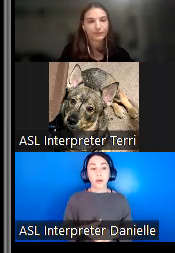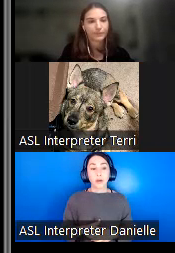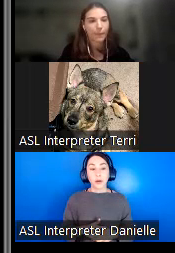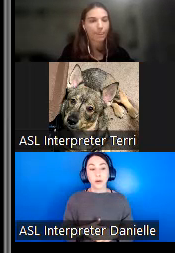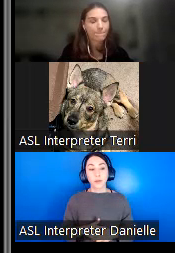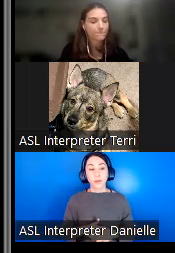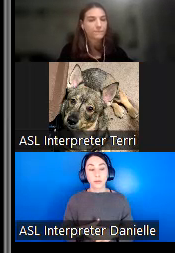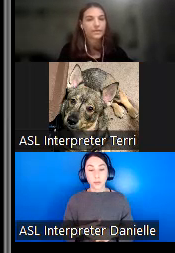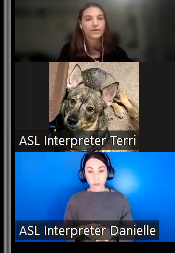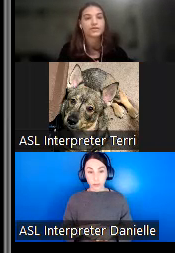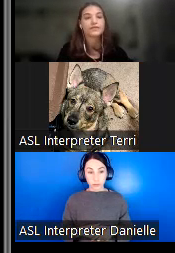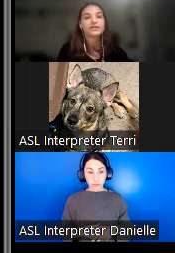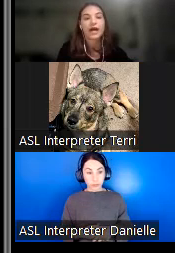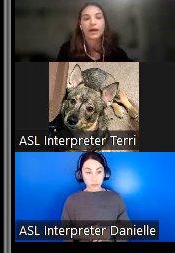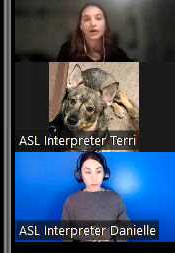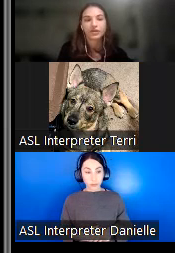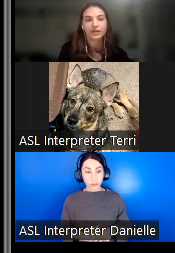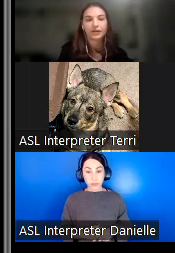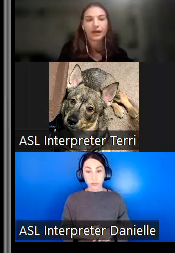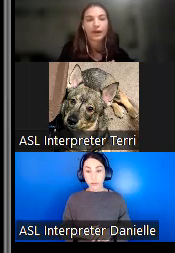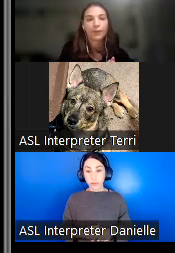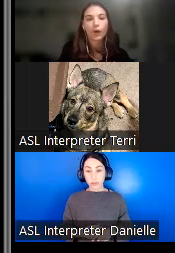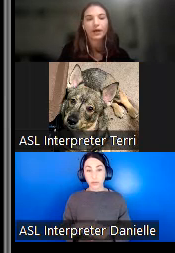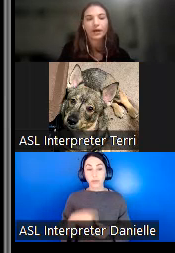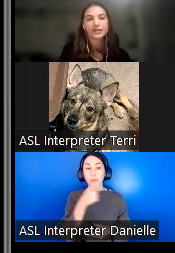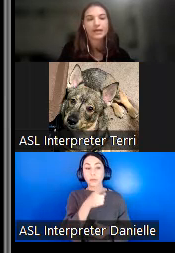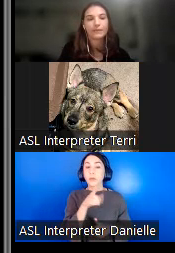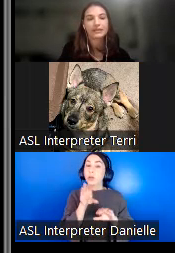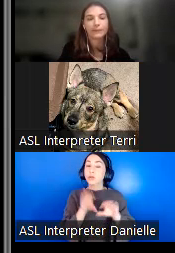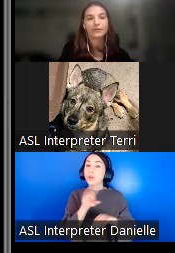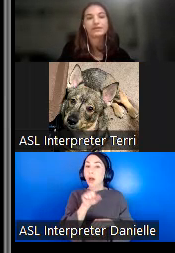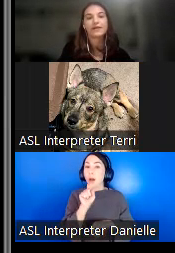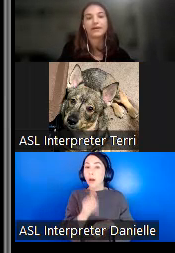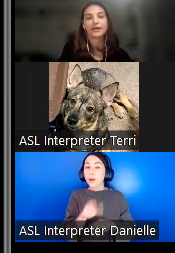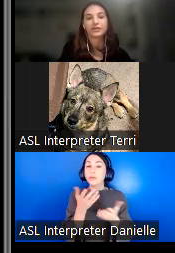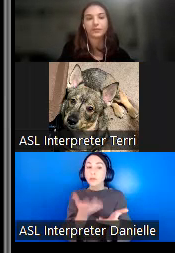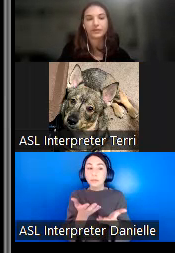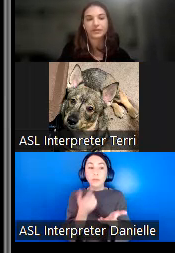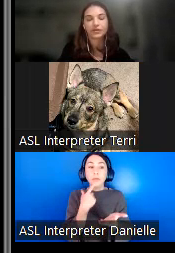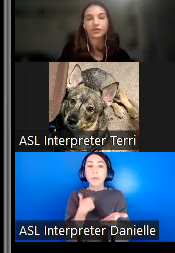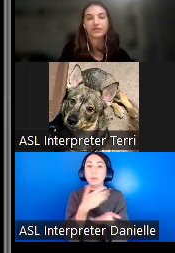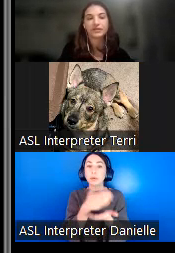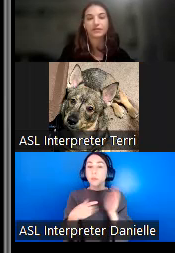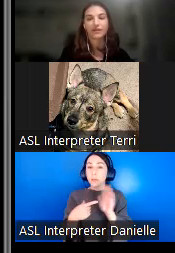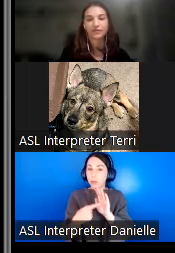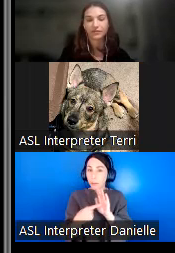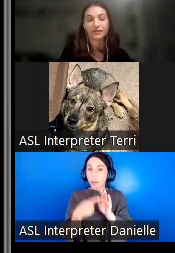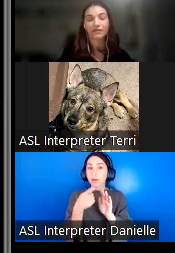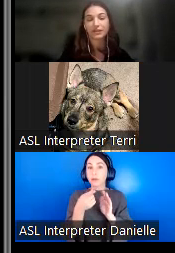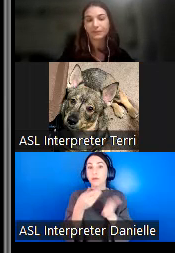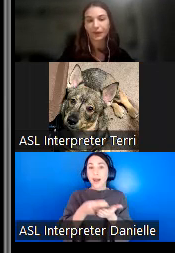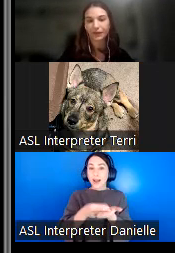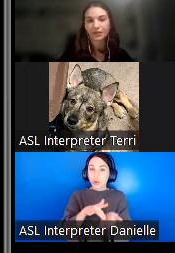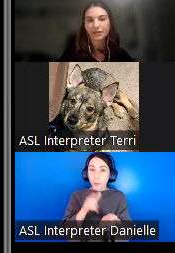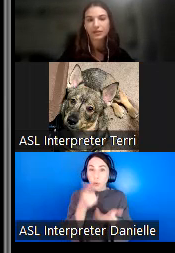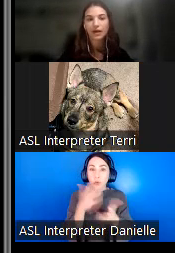Next slide. So for this chat question, what are some examples of financial abuse that you have seen